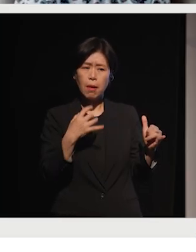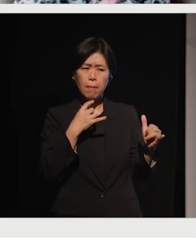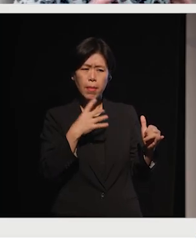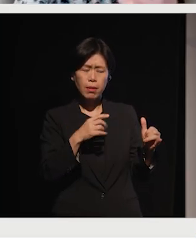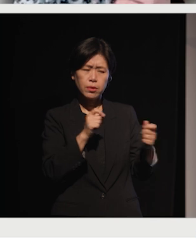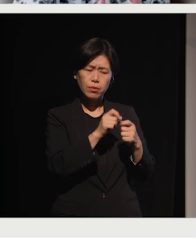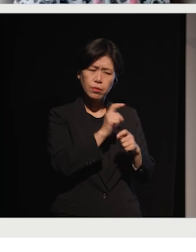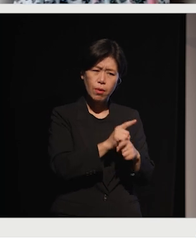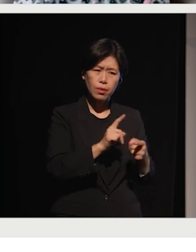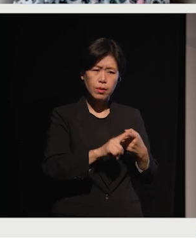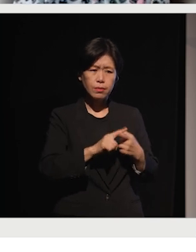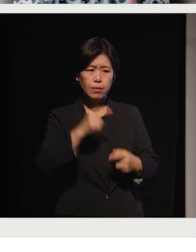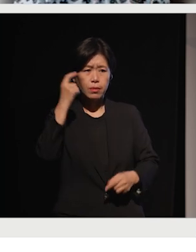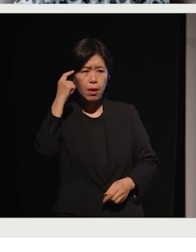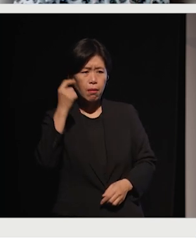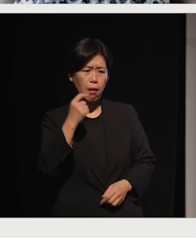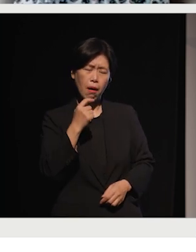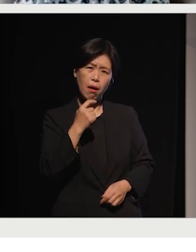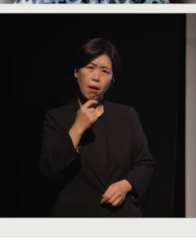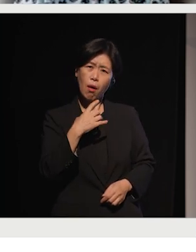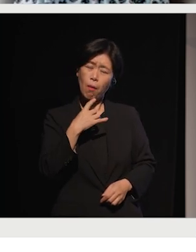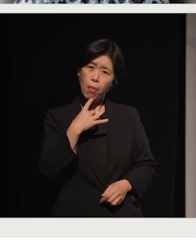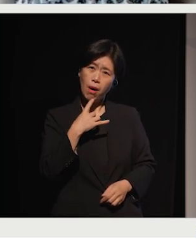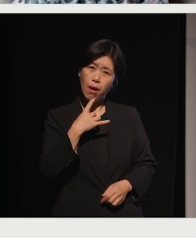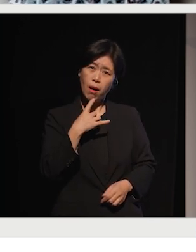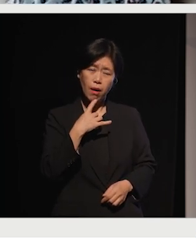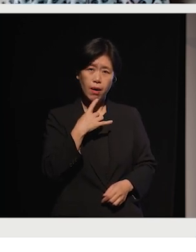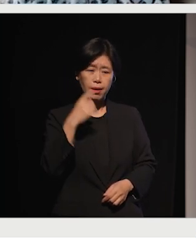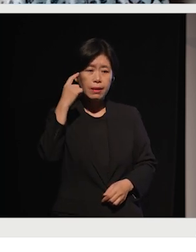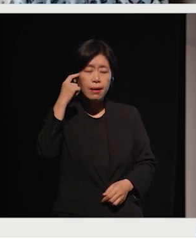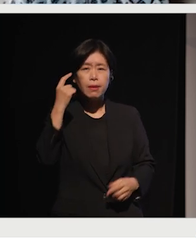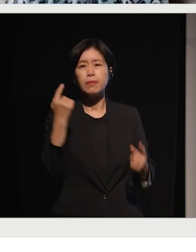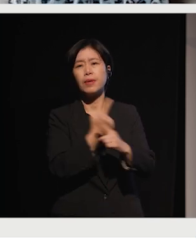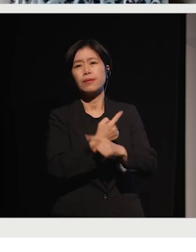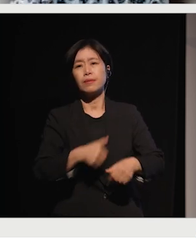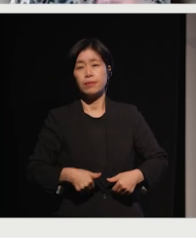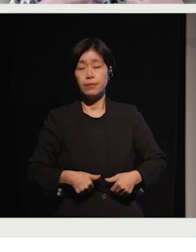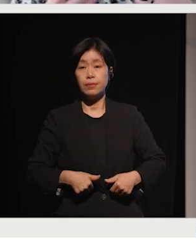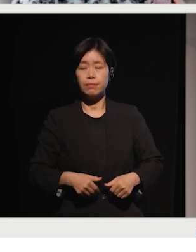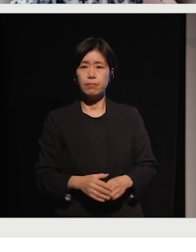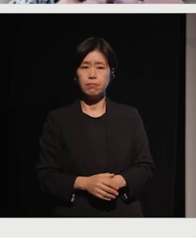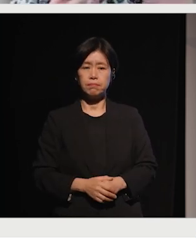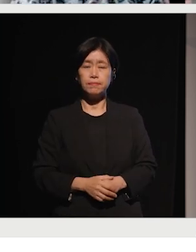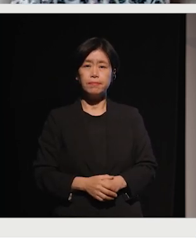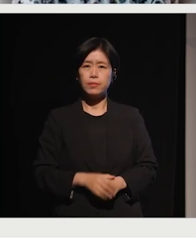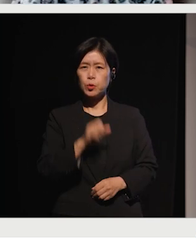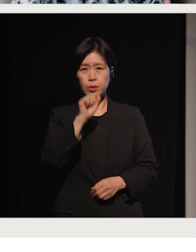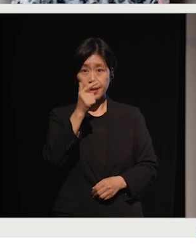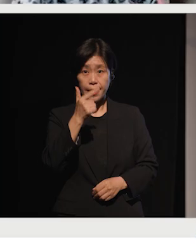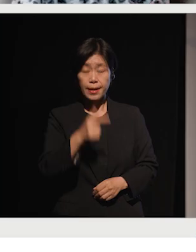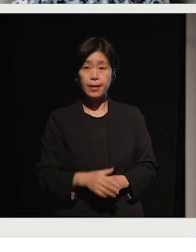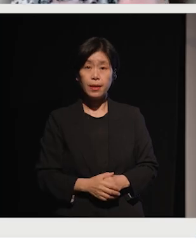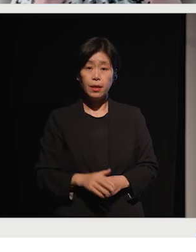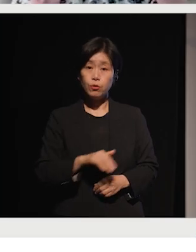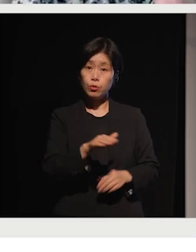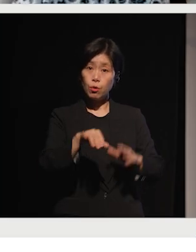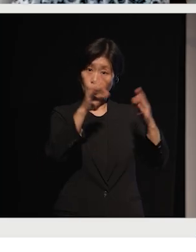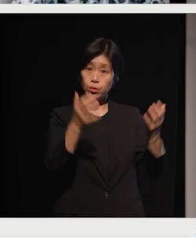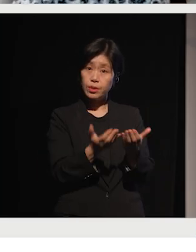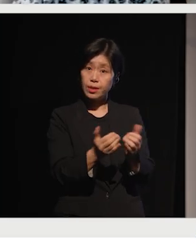accessibility are the people who work in the Access Smithsonian office, and that's just not true. We want all of our colleagues